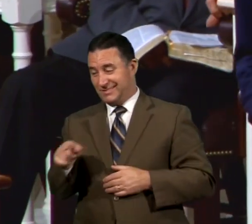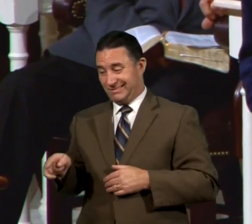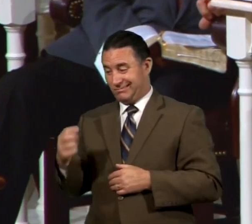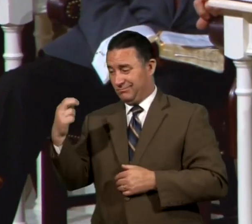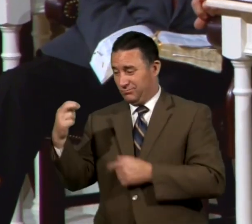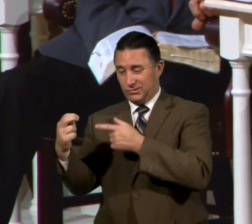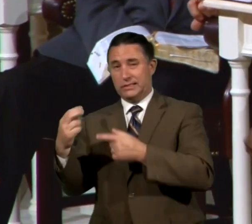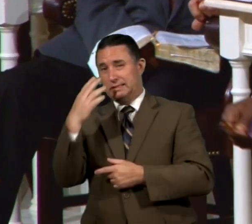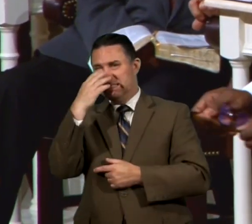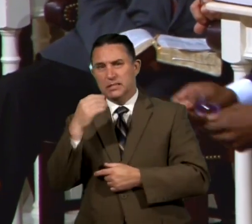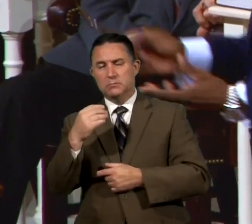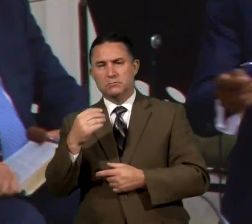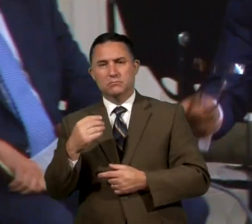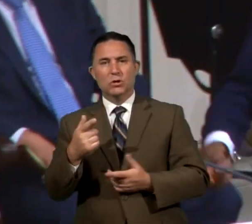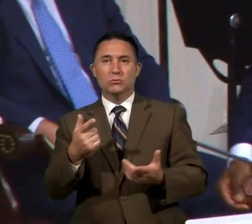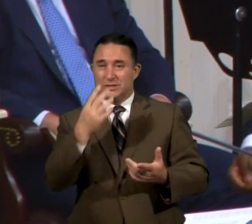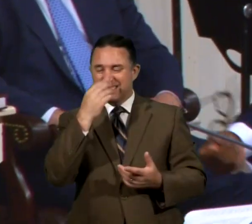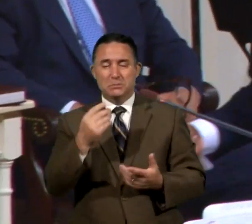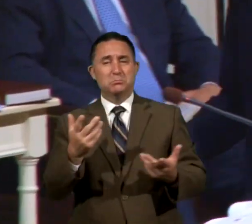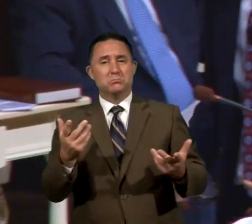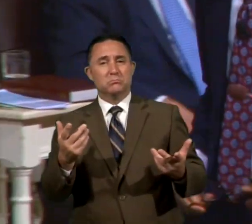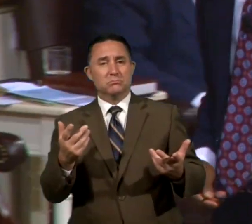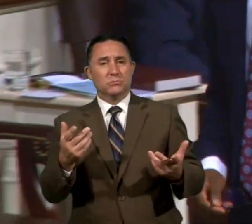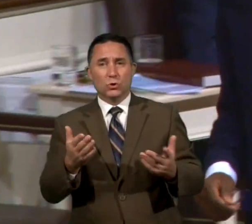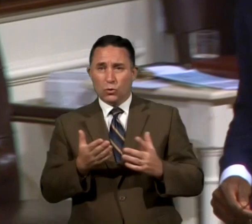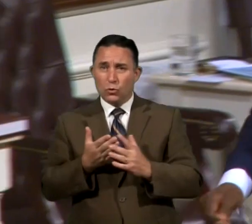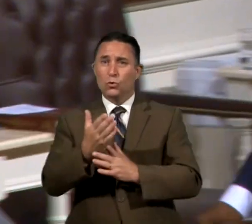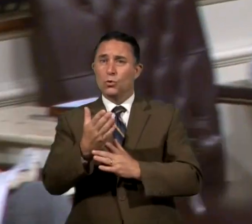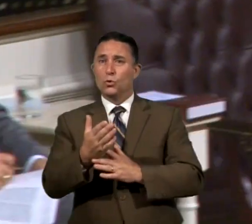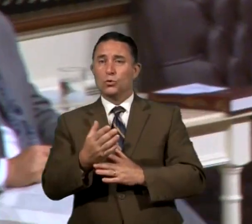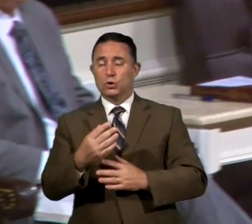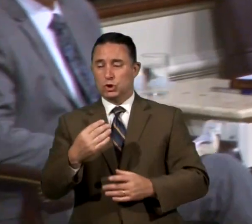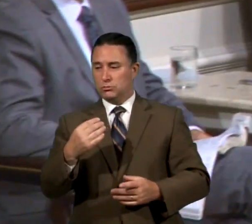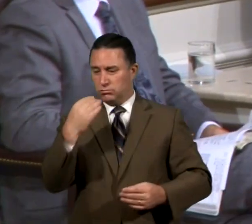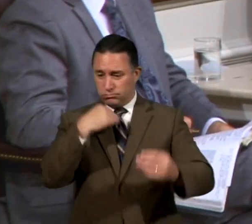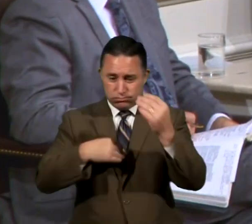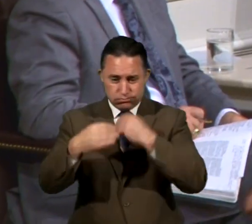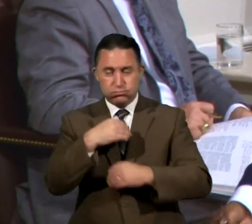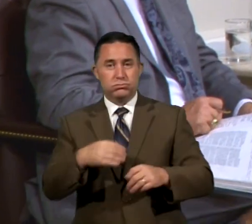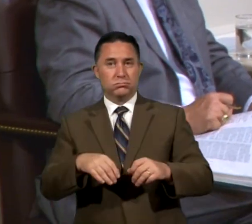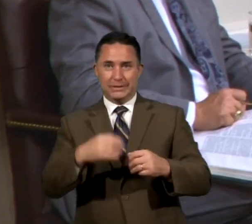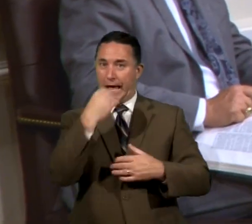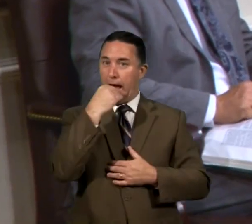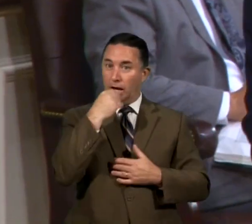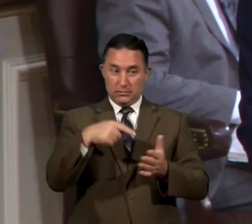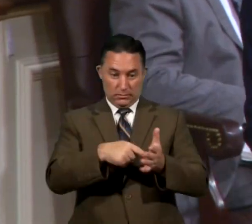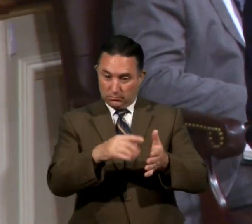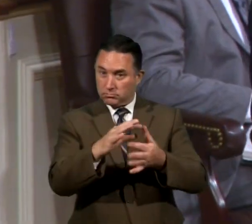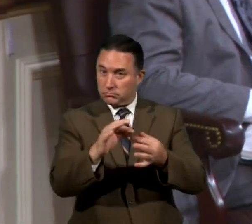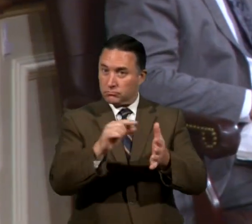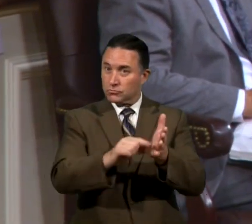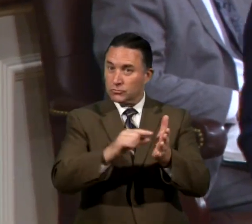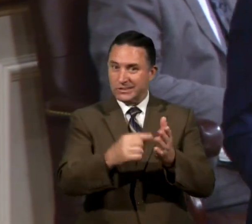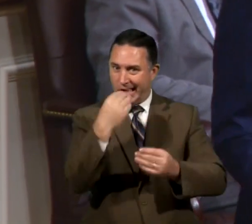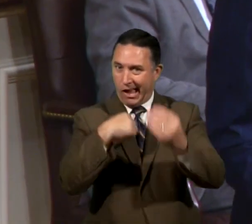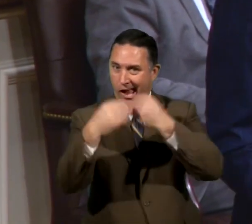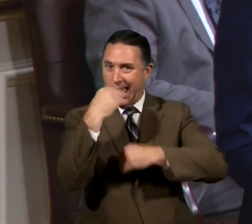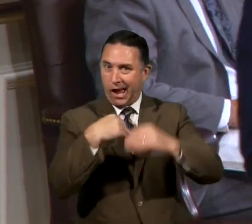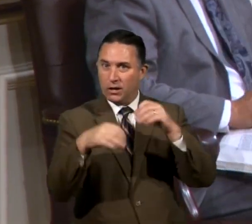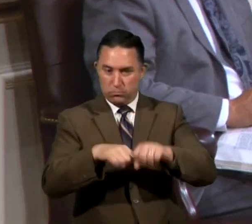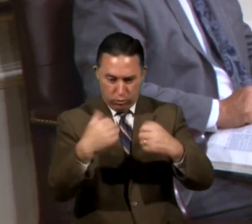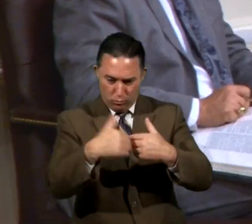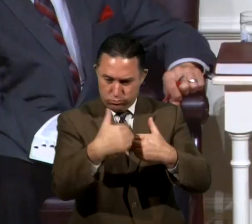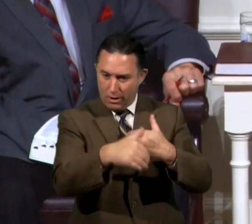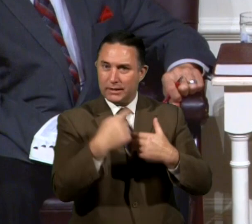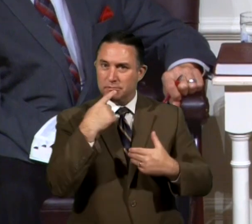asleep. I feel you, you sleep, man. You just got through with the love feast and everything. They just broke bread here in the text. They just broke bread. That's